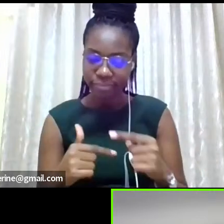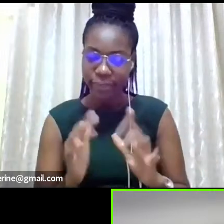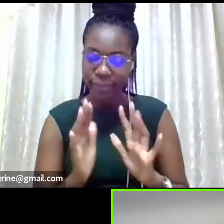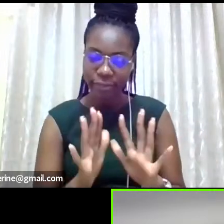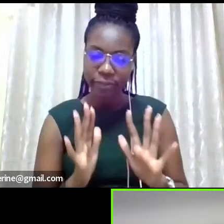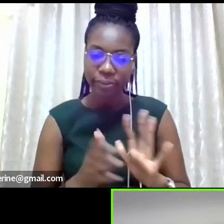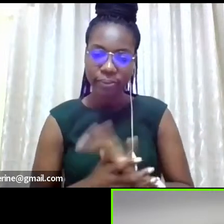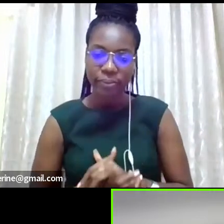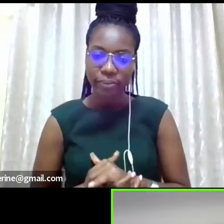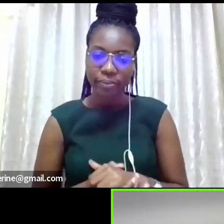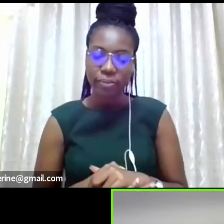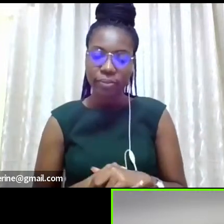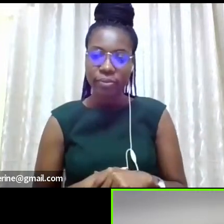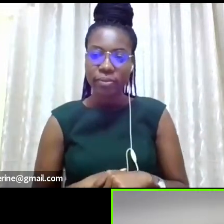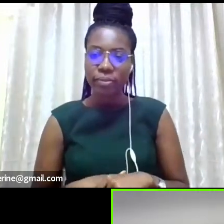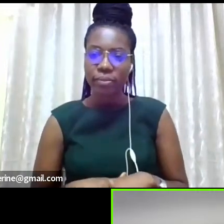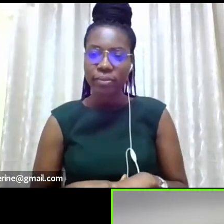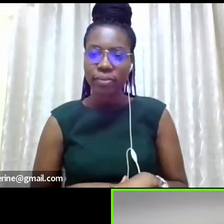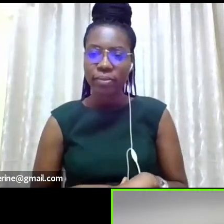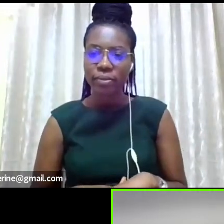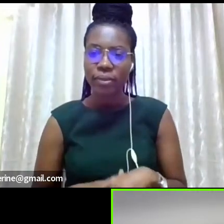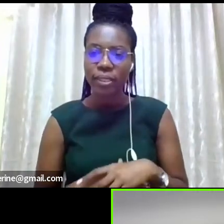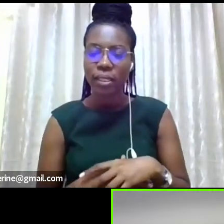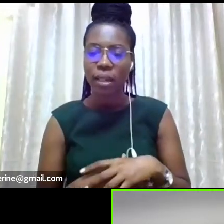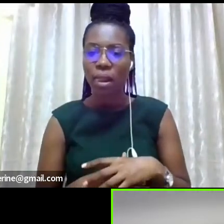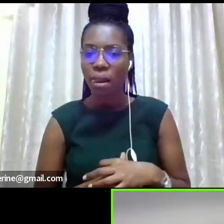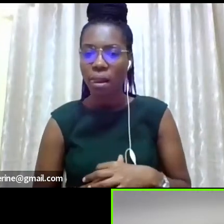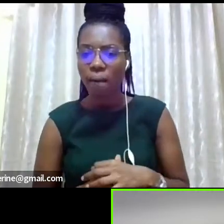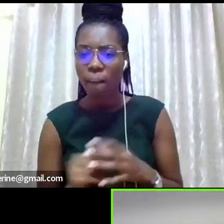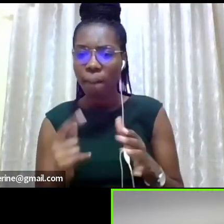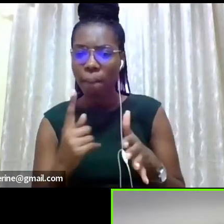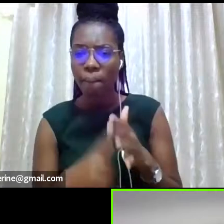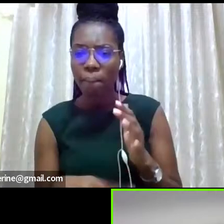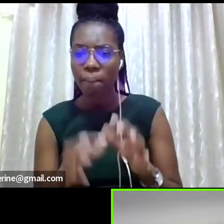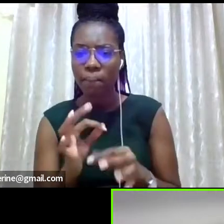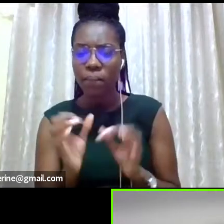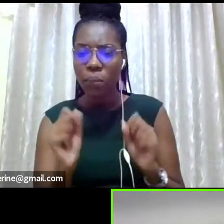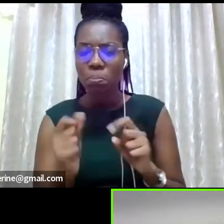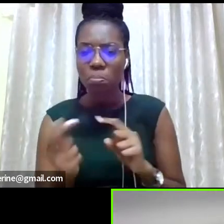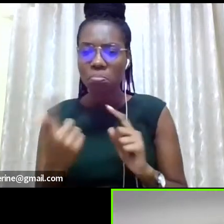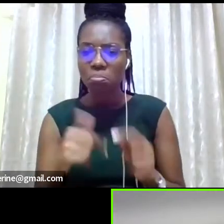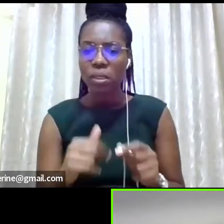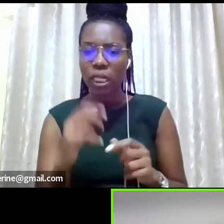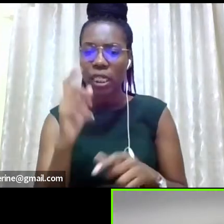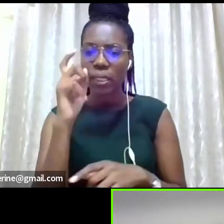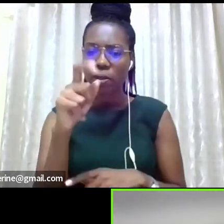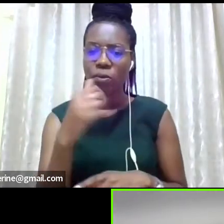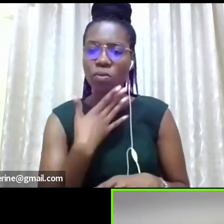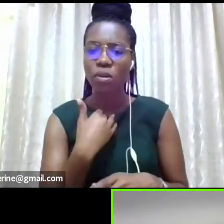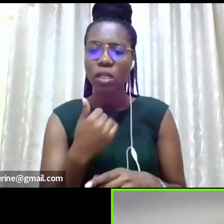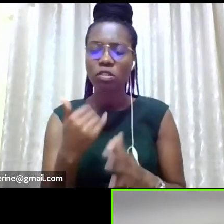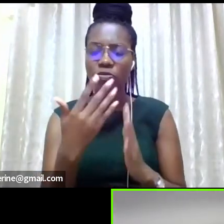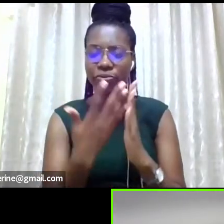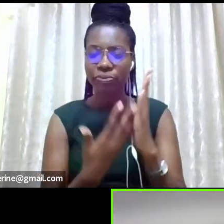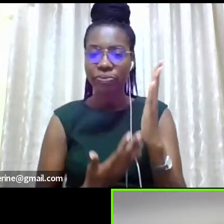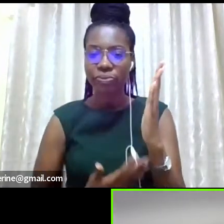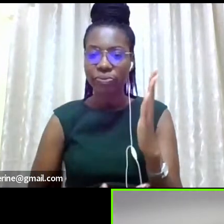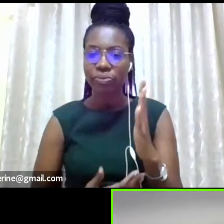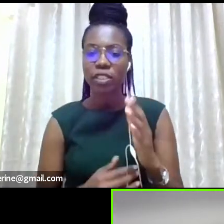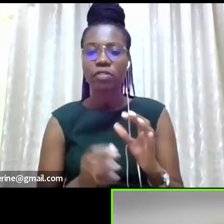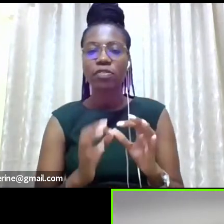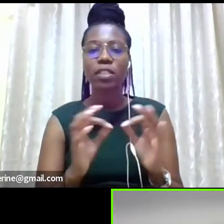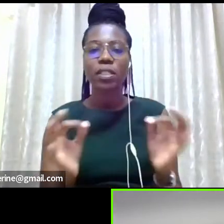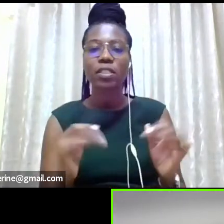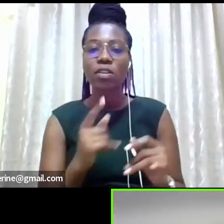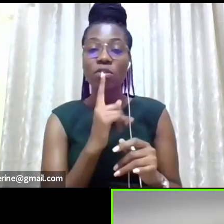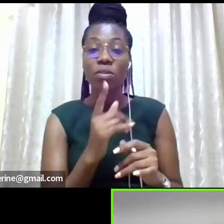Right. What if they appear back with a fresh list of demands and they continue to work? I don't know where, Miriam,